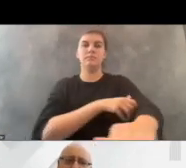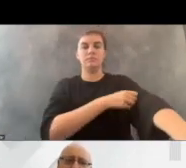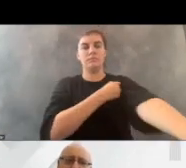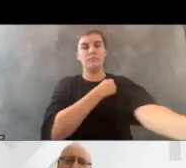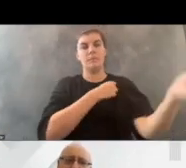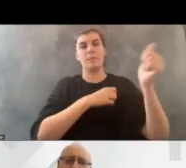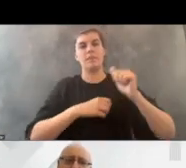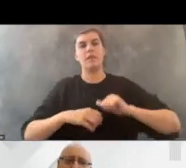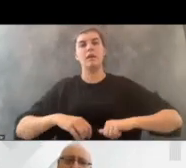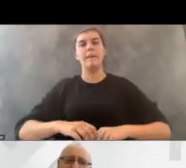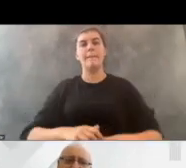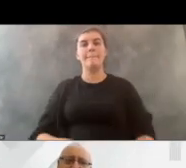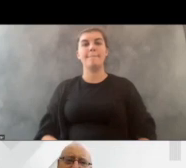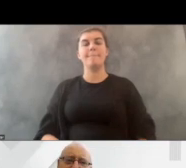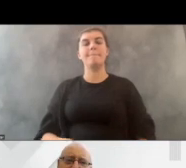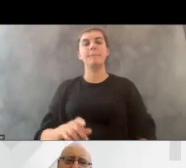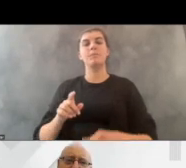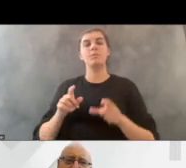R308.2,